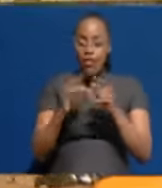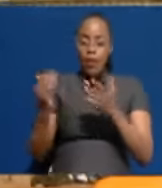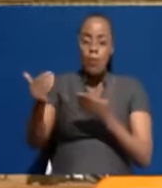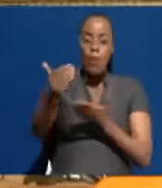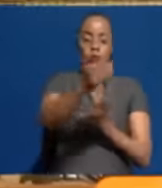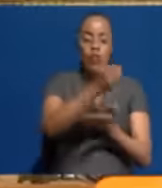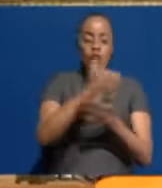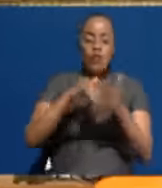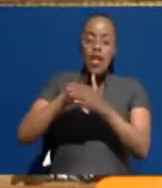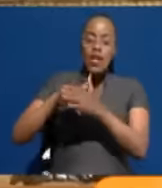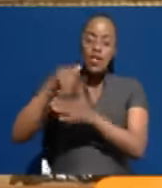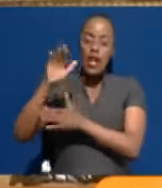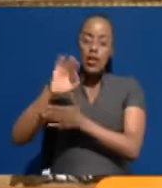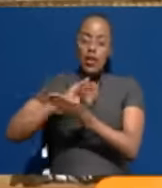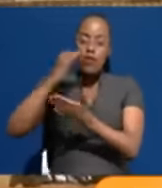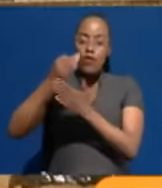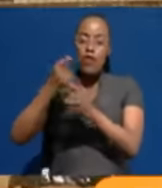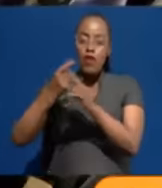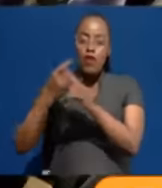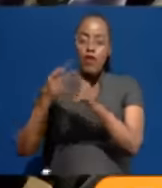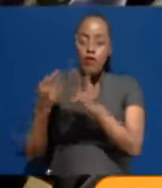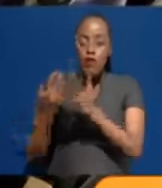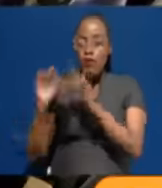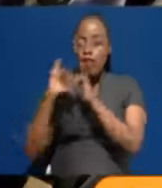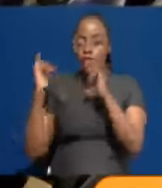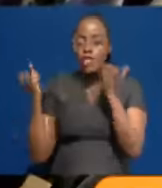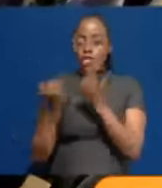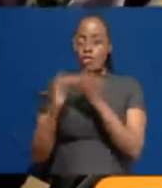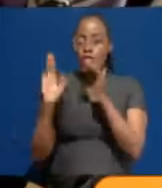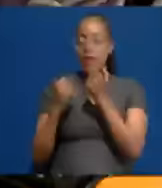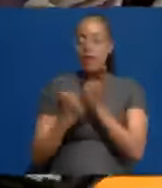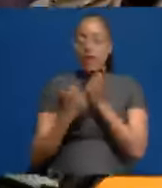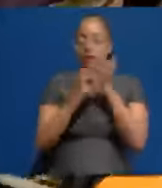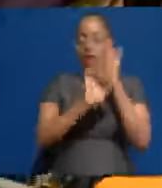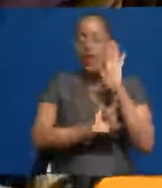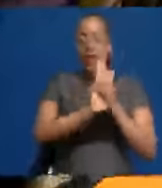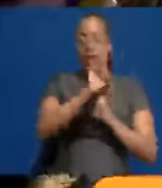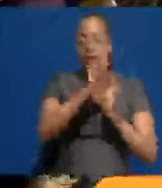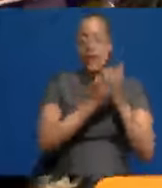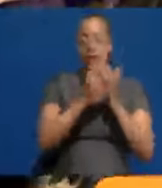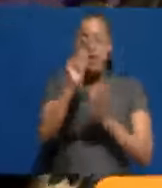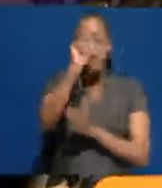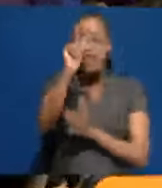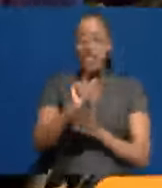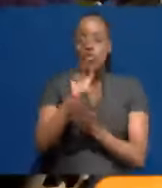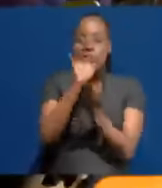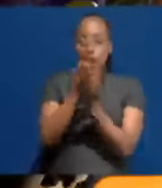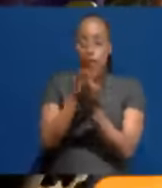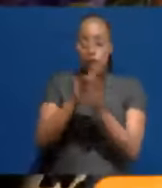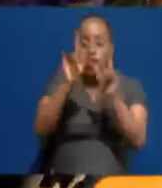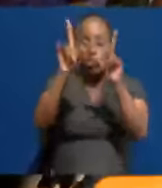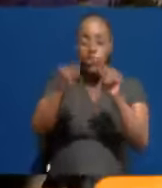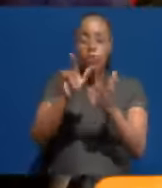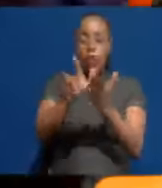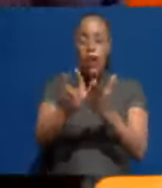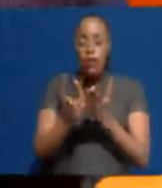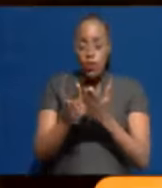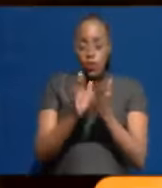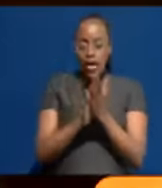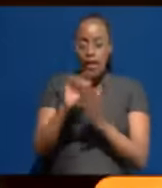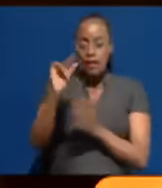mobilizing external funding from multilateral institutions, development partners and regional banks for cheaper loans and